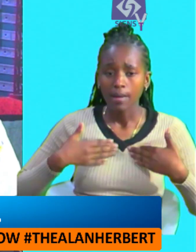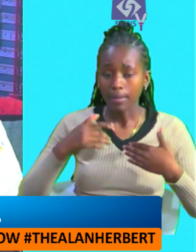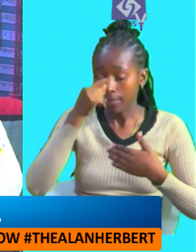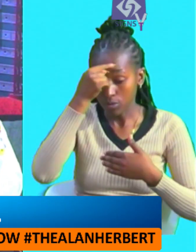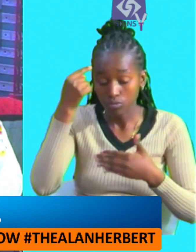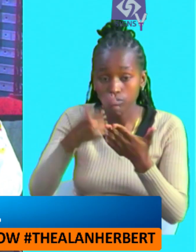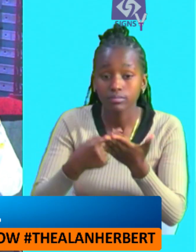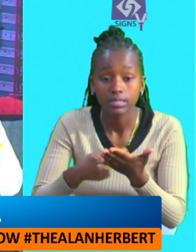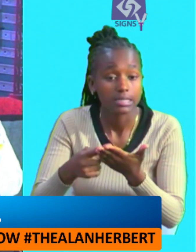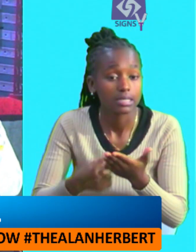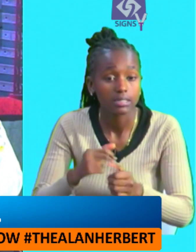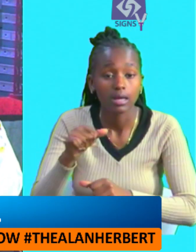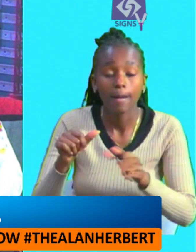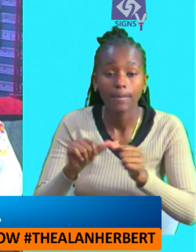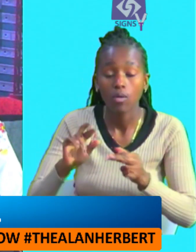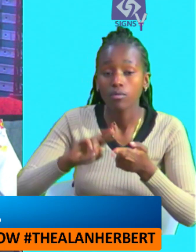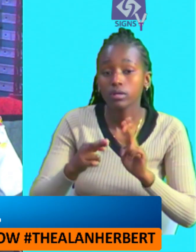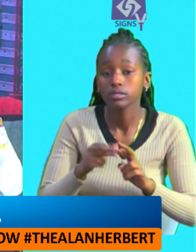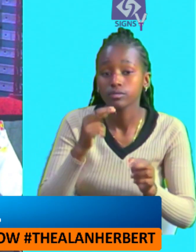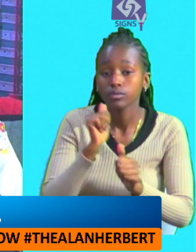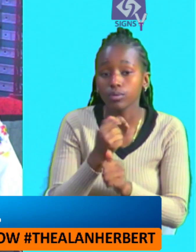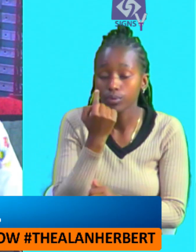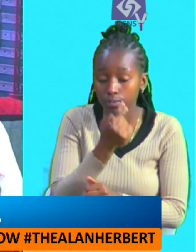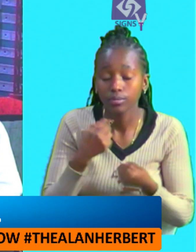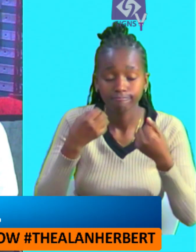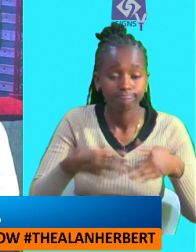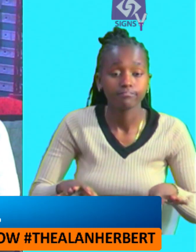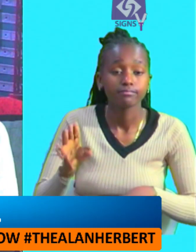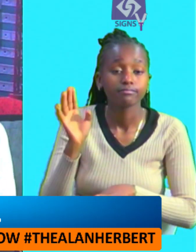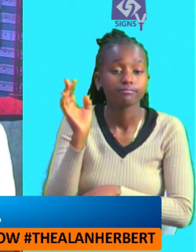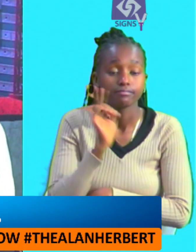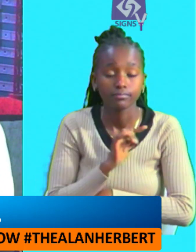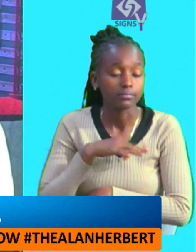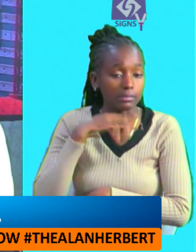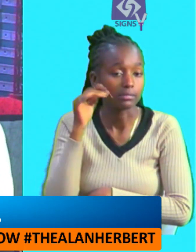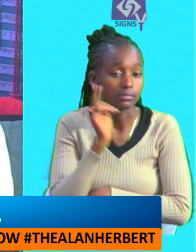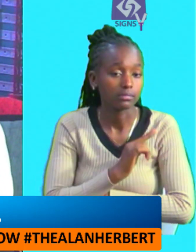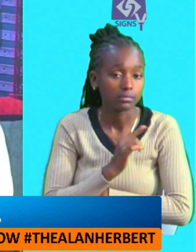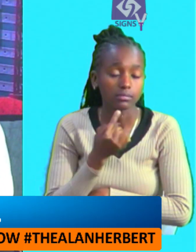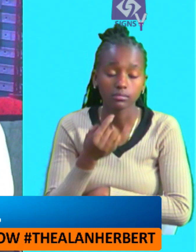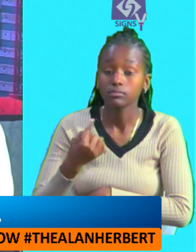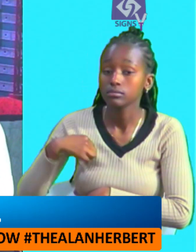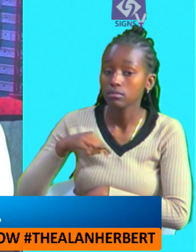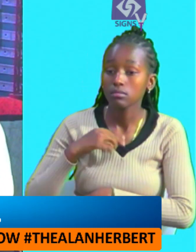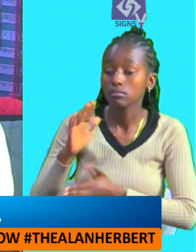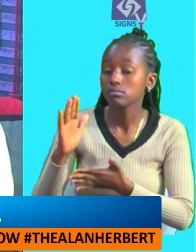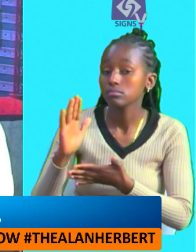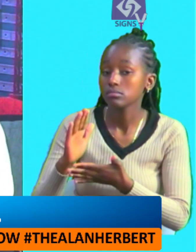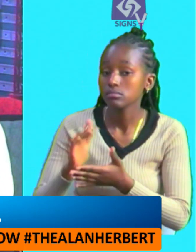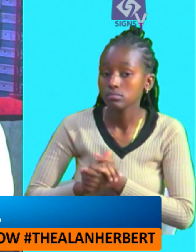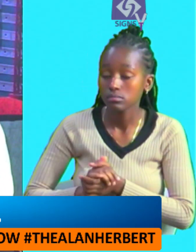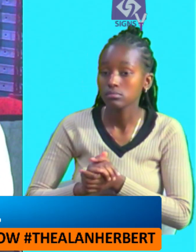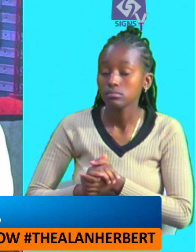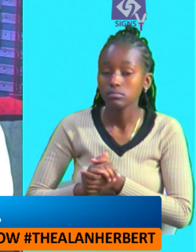shule olewa pata watu nini. Like she missed a lot in her life and she passed